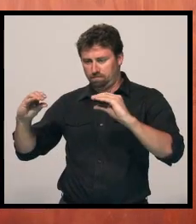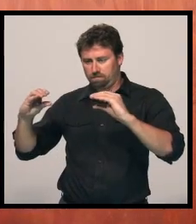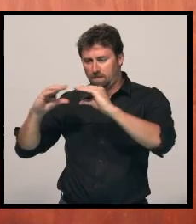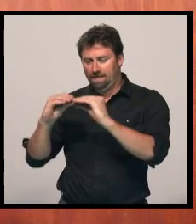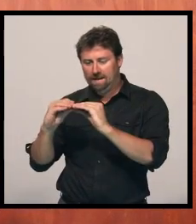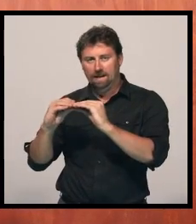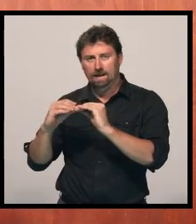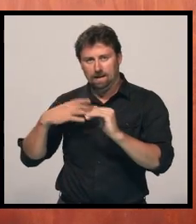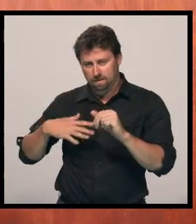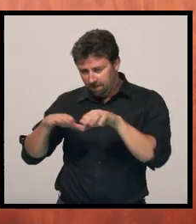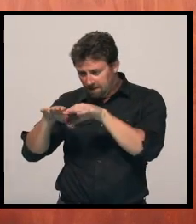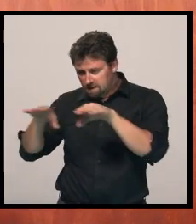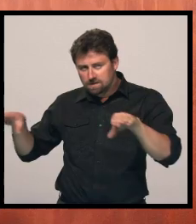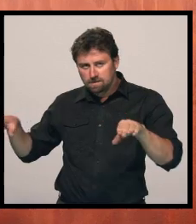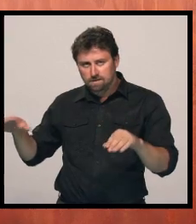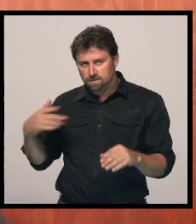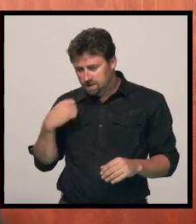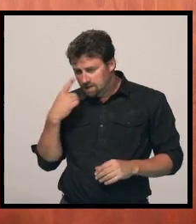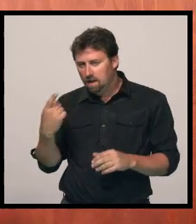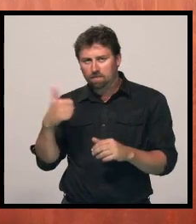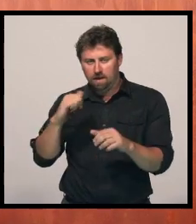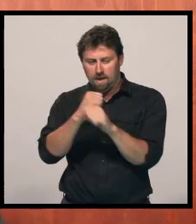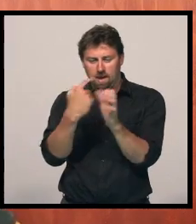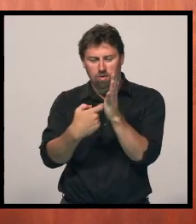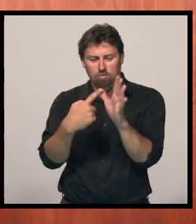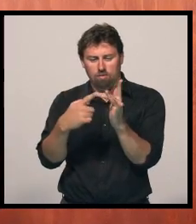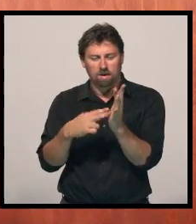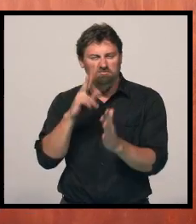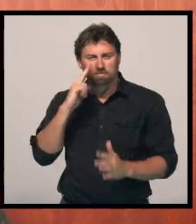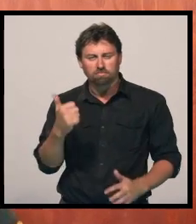but I can see that grain's come out really nice.